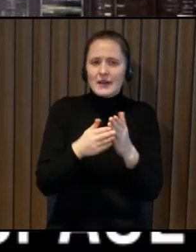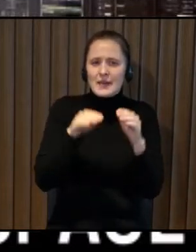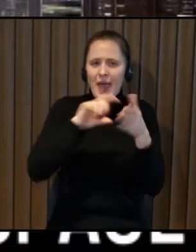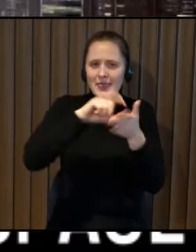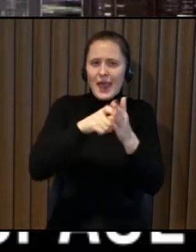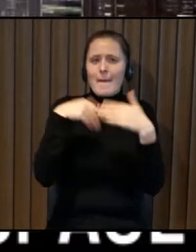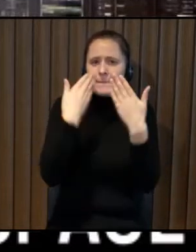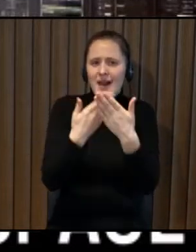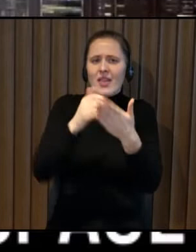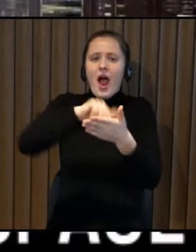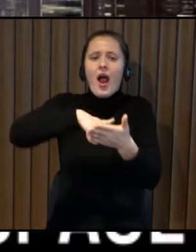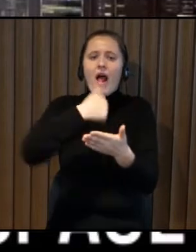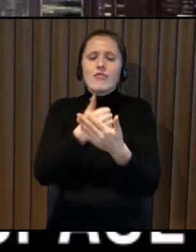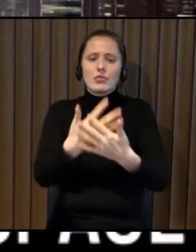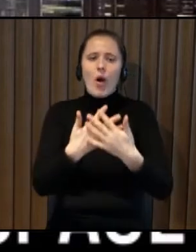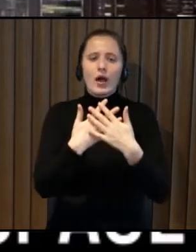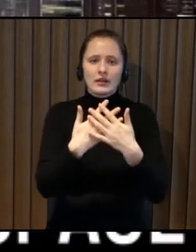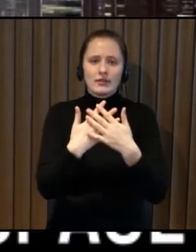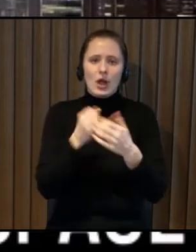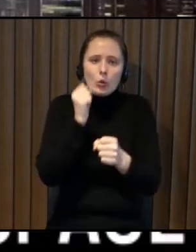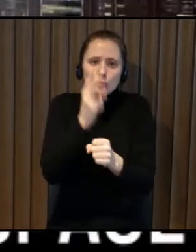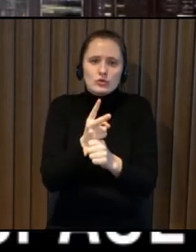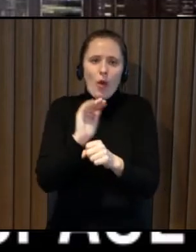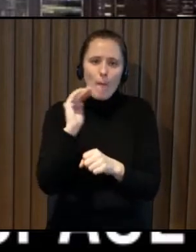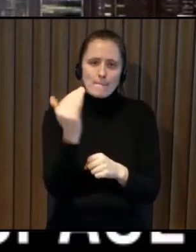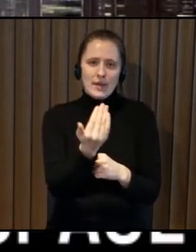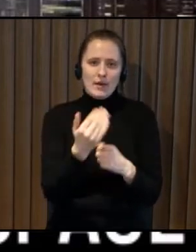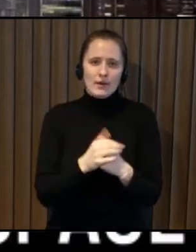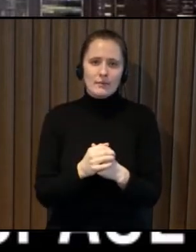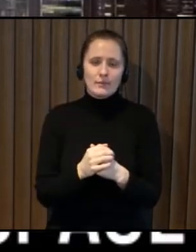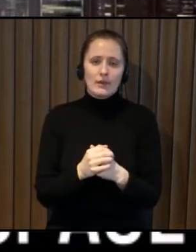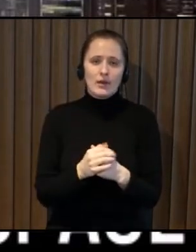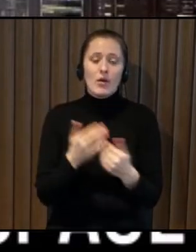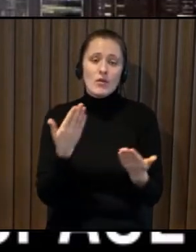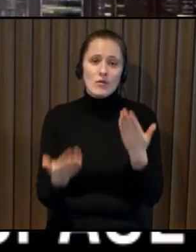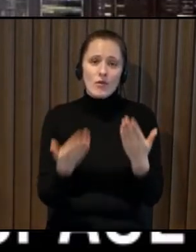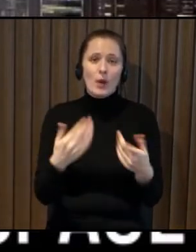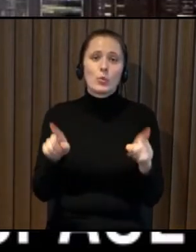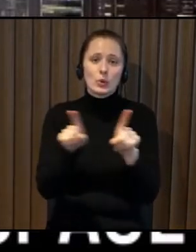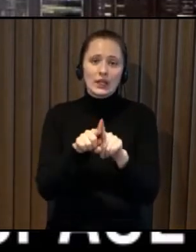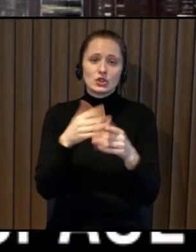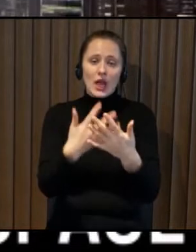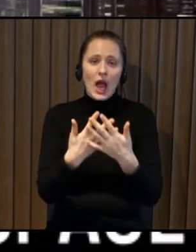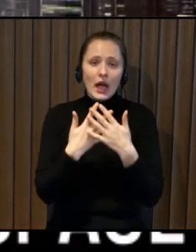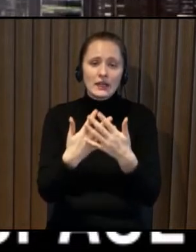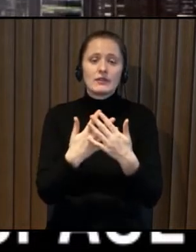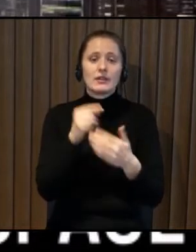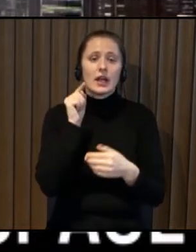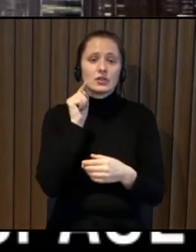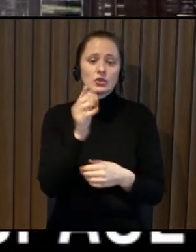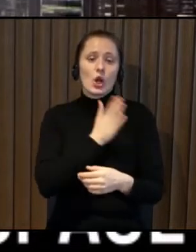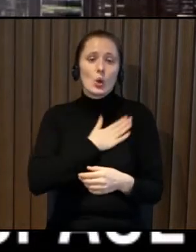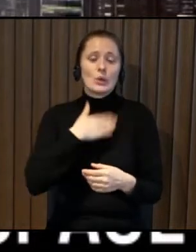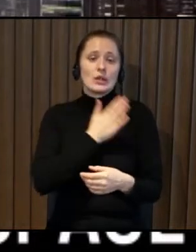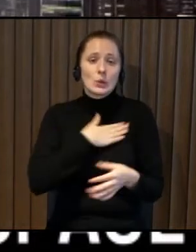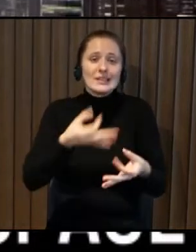this office, it might probably show me that server room is the most important for this office. This resource